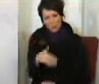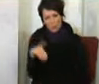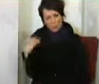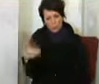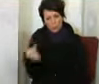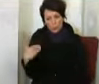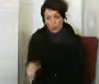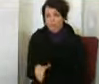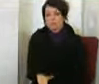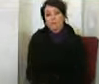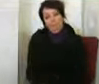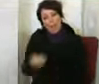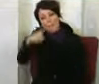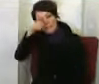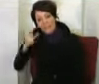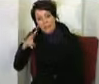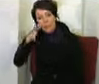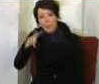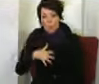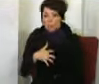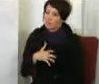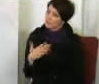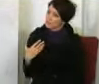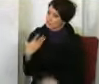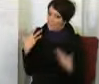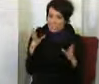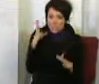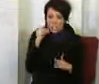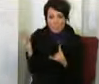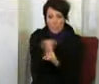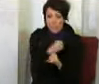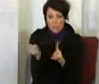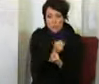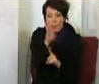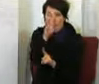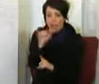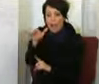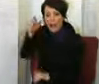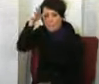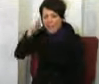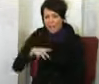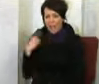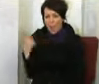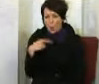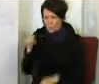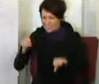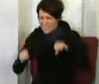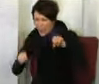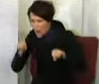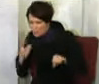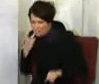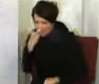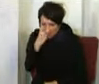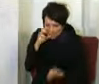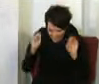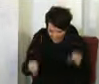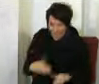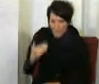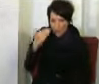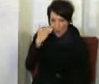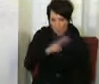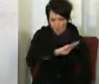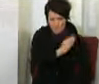having been a female who's been abused by men, I always doubted that I could know